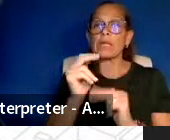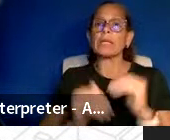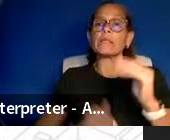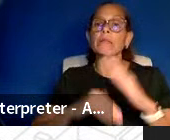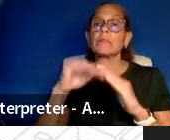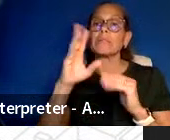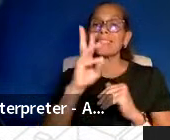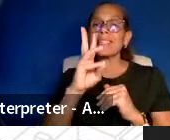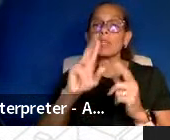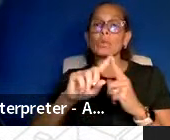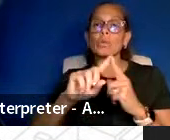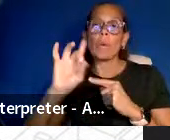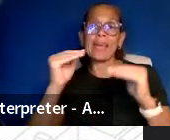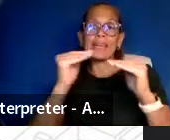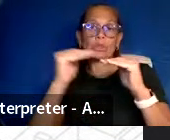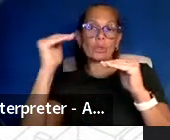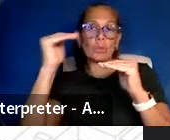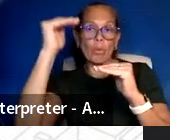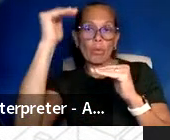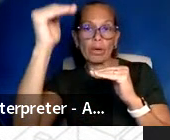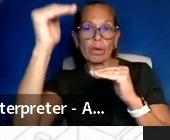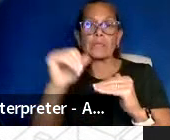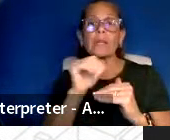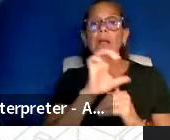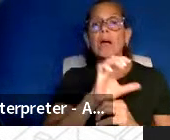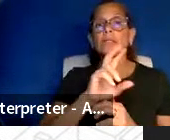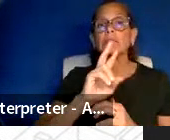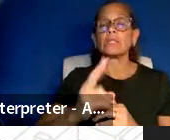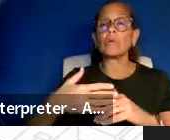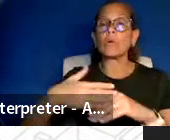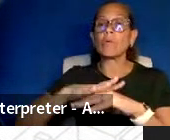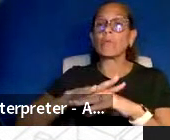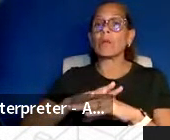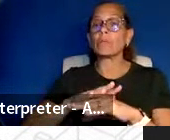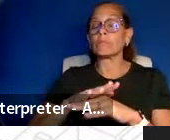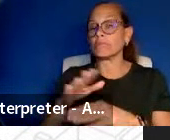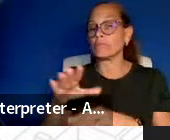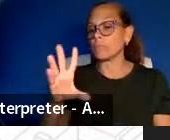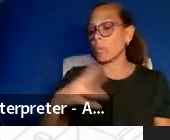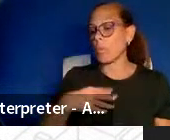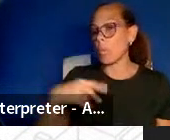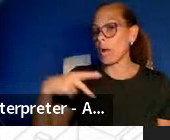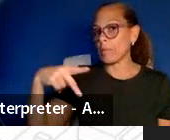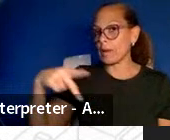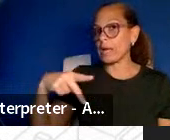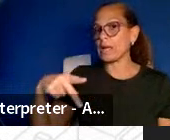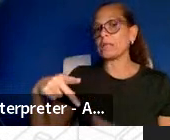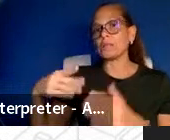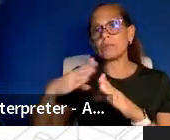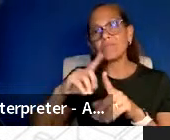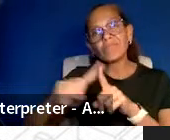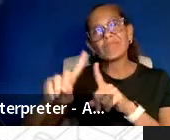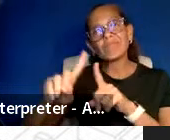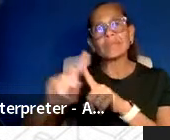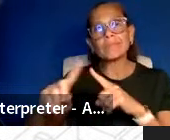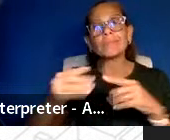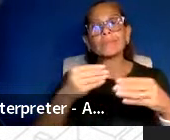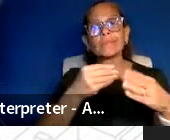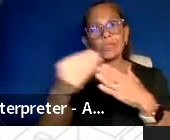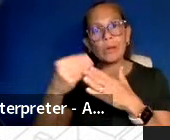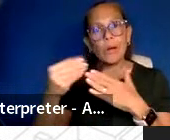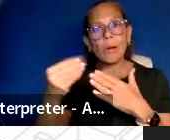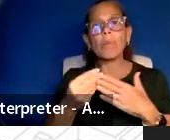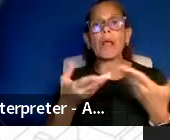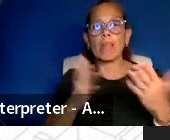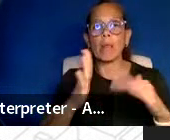stories. Mapping a C2-4 overlay along White Plains Road would ensure that a wide range of local retail uses are allowed on the ground